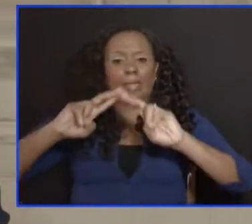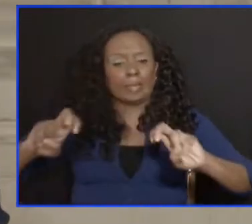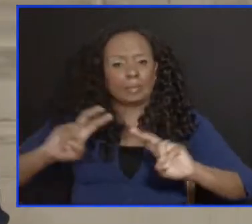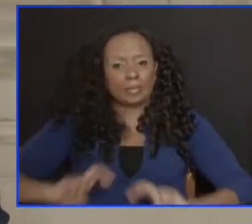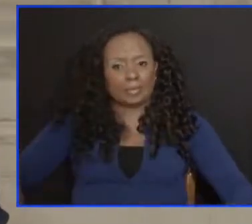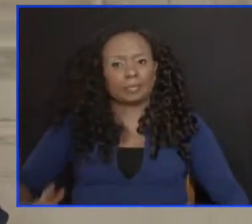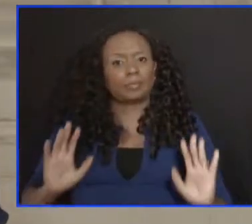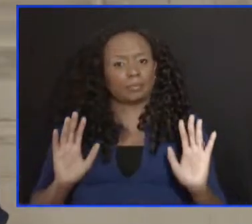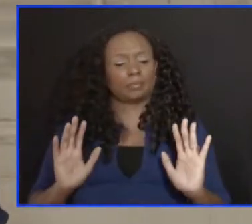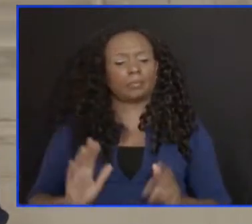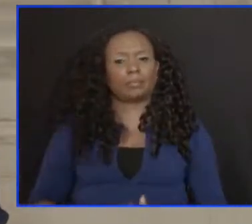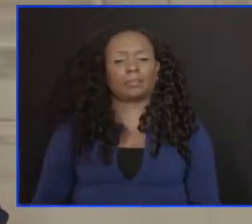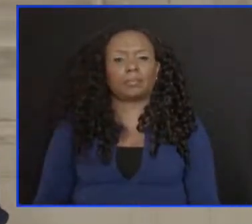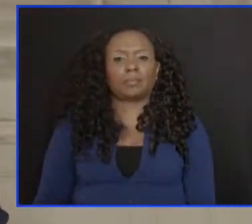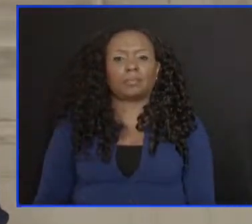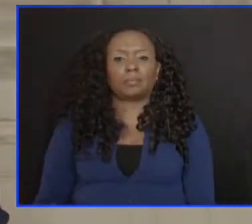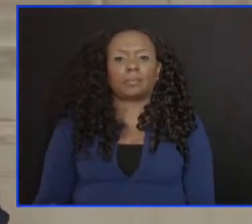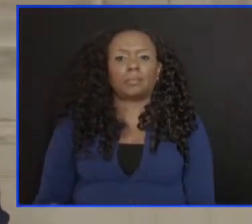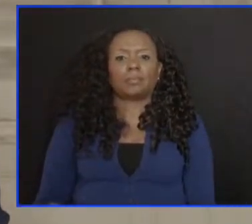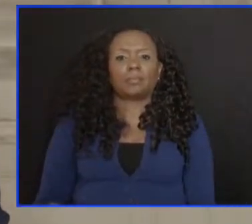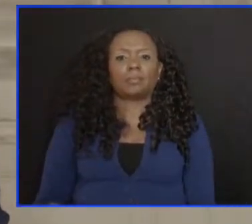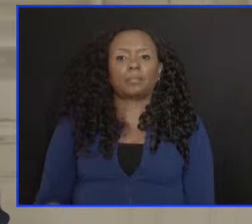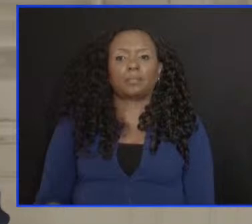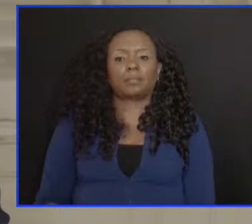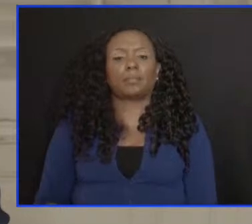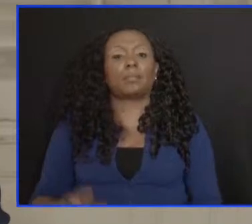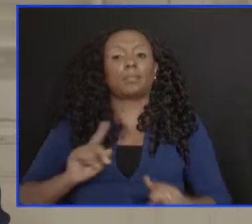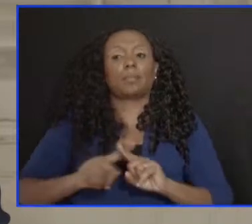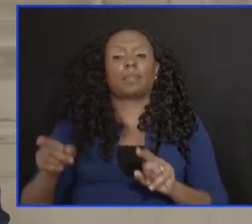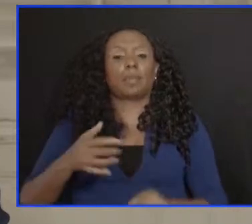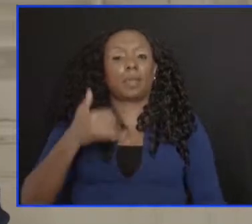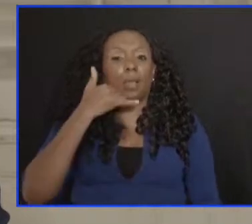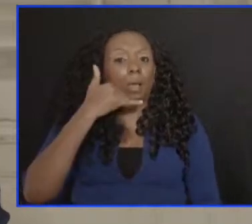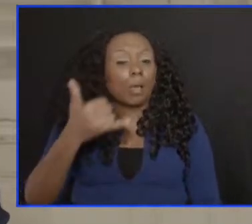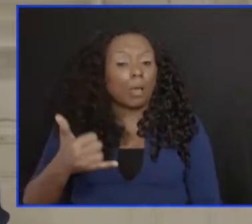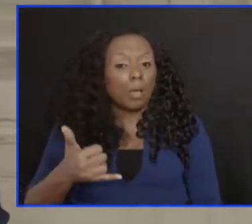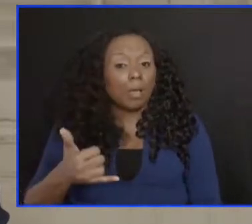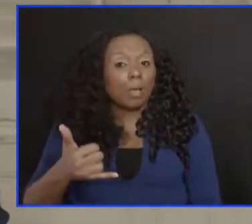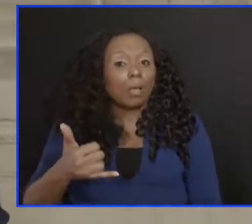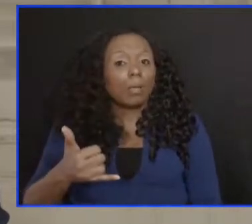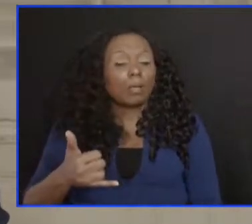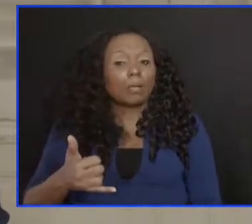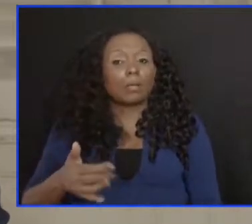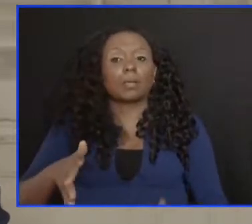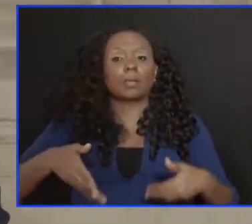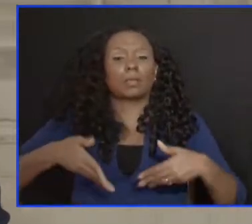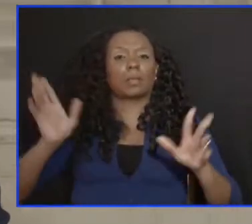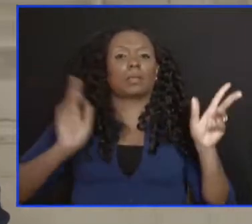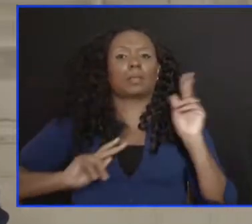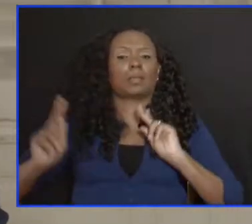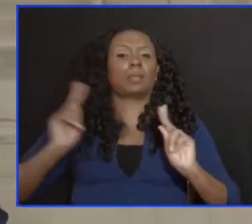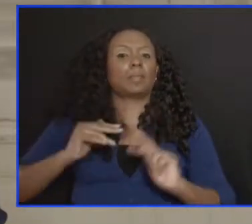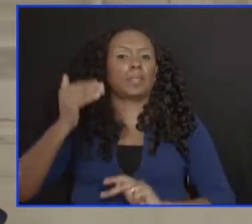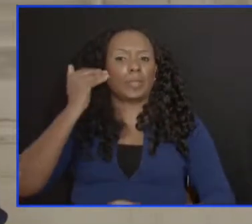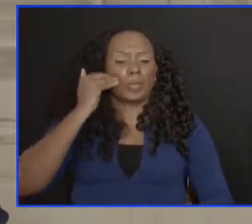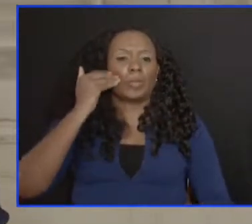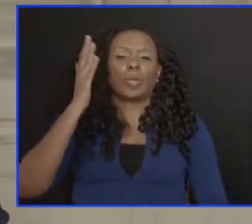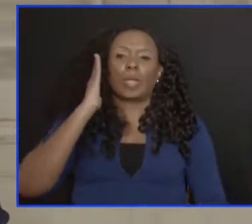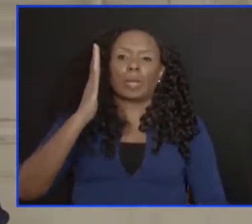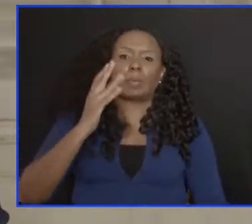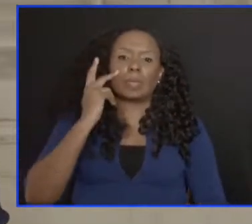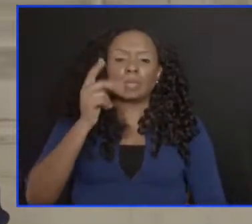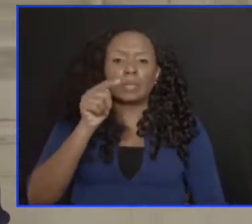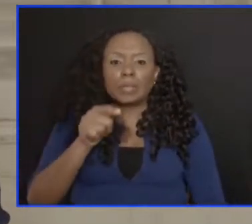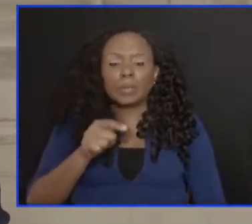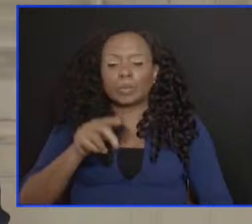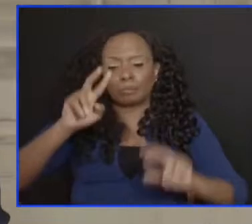assessment centers, right? But do that in a structured fashion by calling in, letting them know, and we will see you,